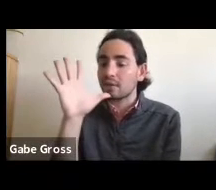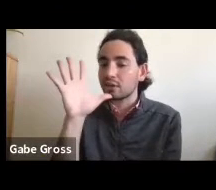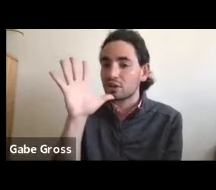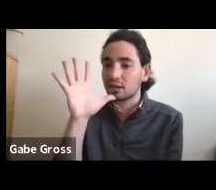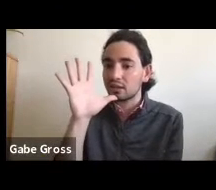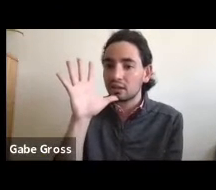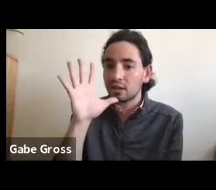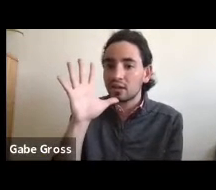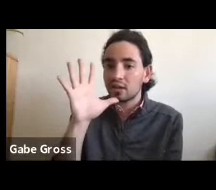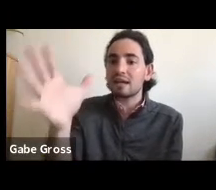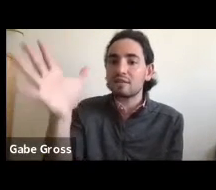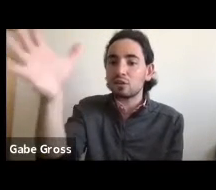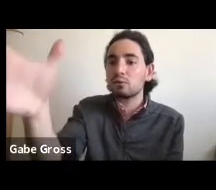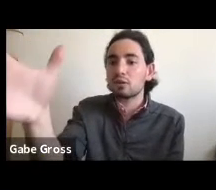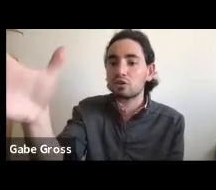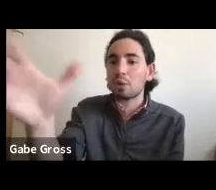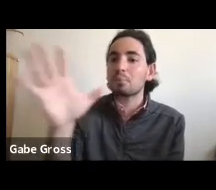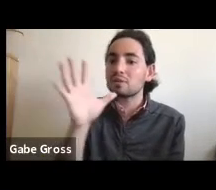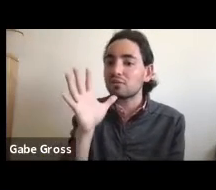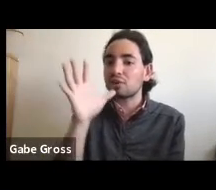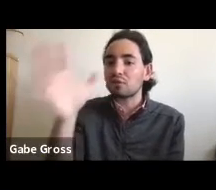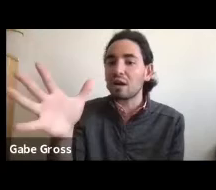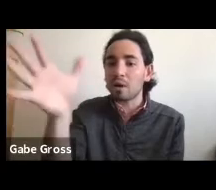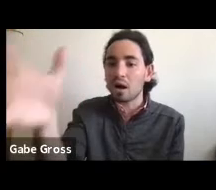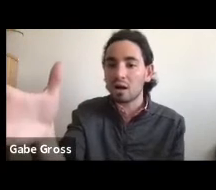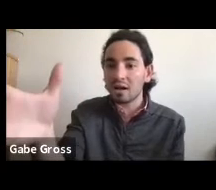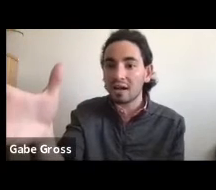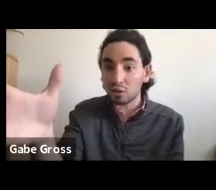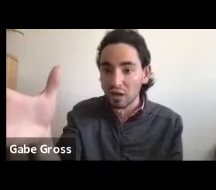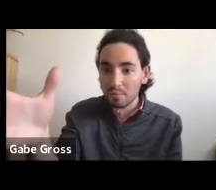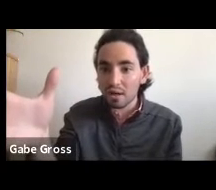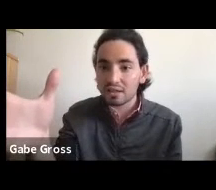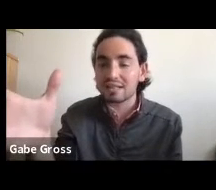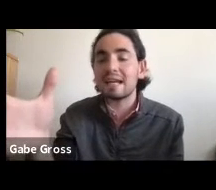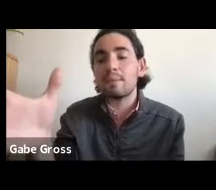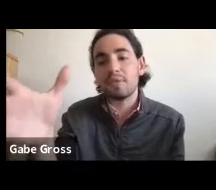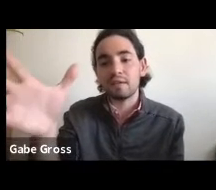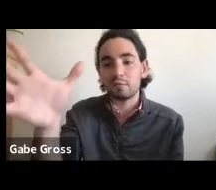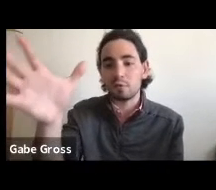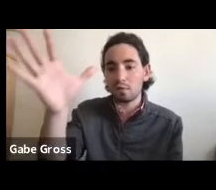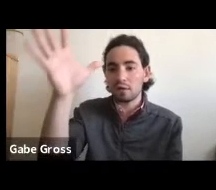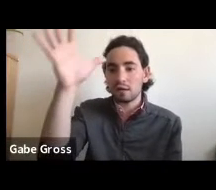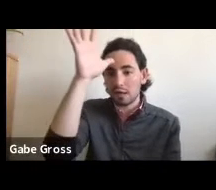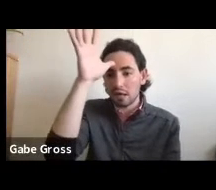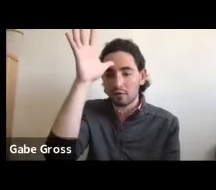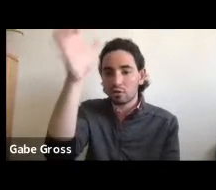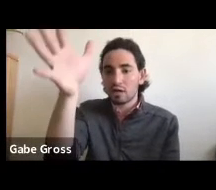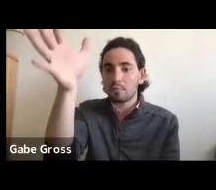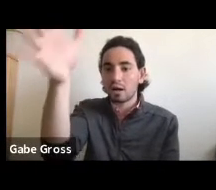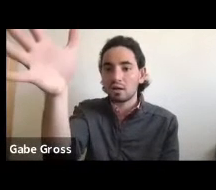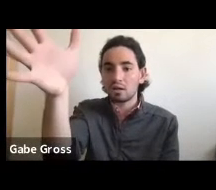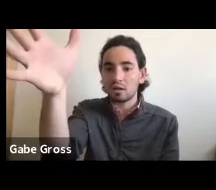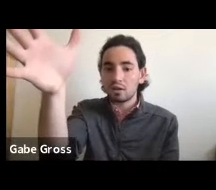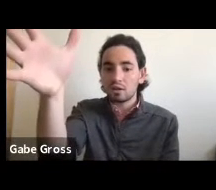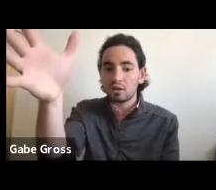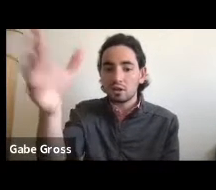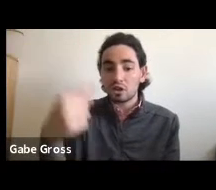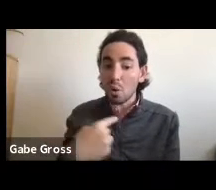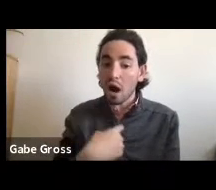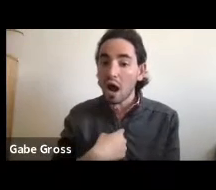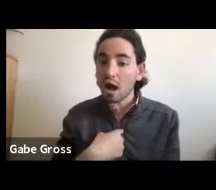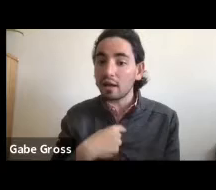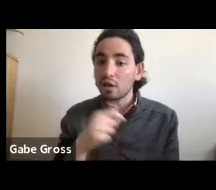grandma. You're going to start with a 5 on your chin and give it 2 little jumps for grandma. And grandpa is the same thing from your forehead. We have